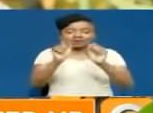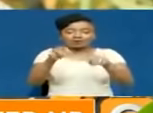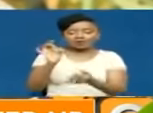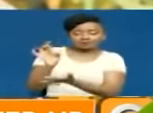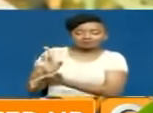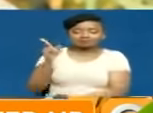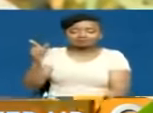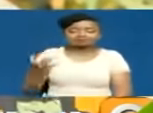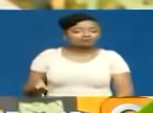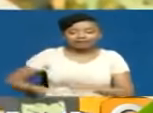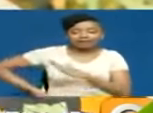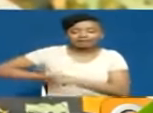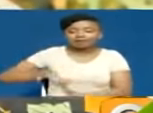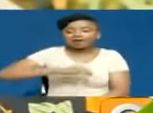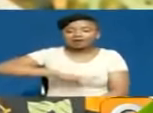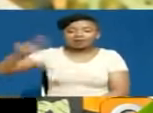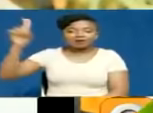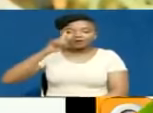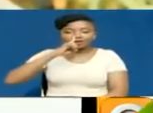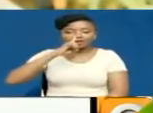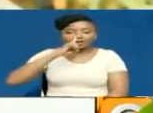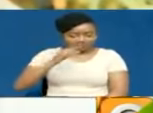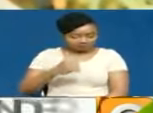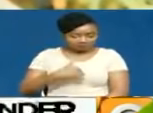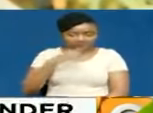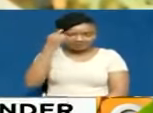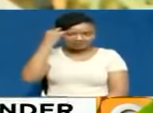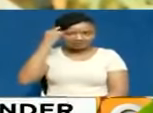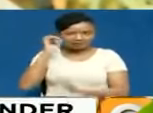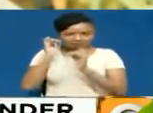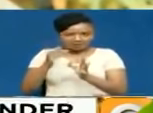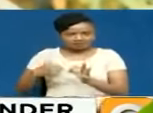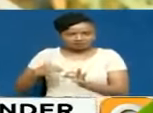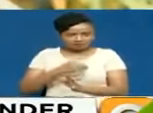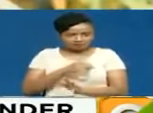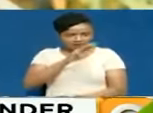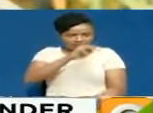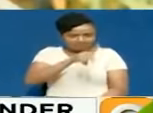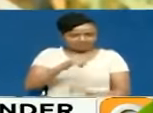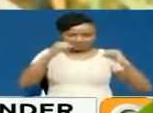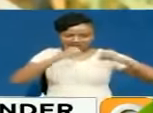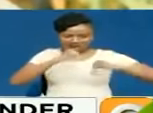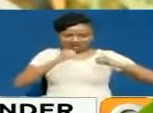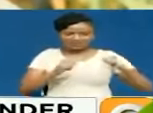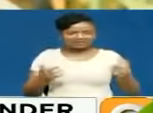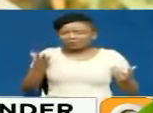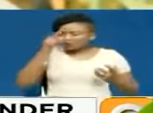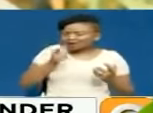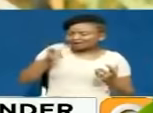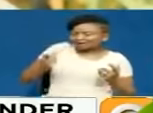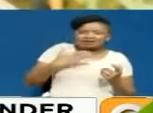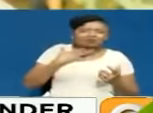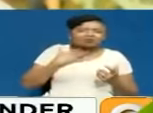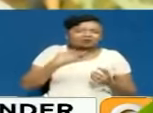him home. Me and the views, if we can agree as members of parliament, we take this member, because he doesn't